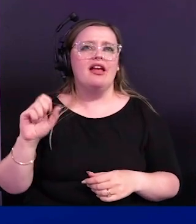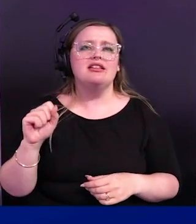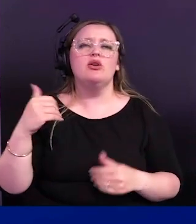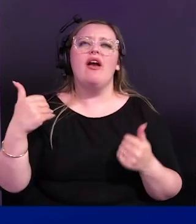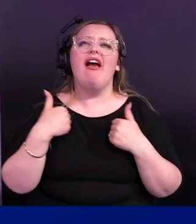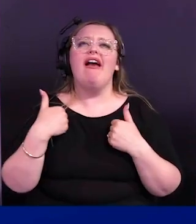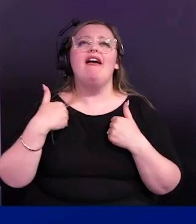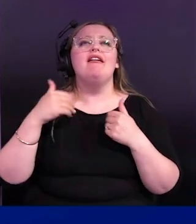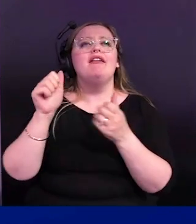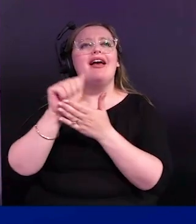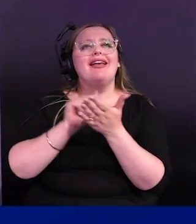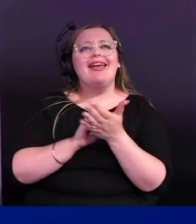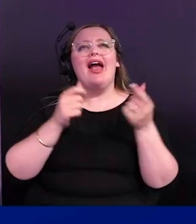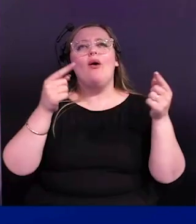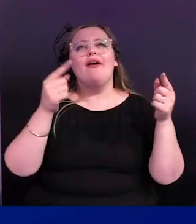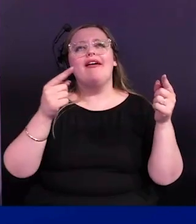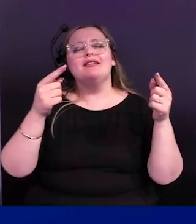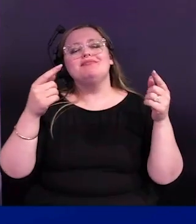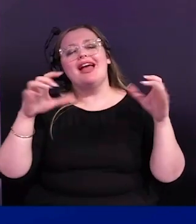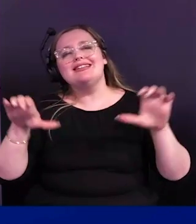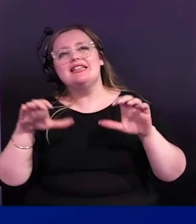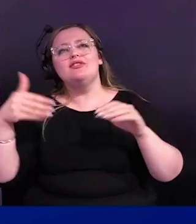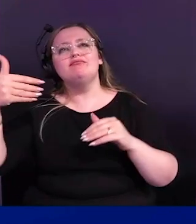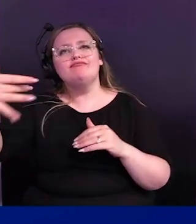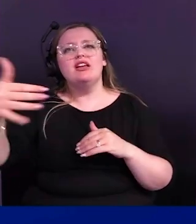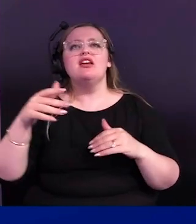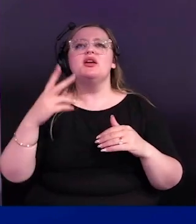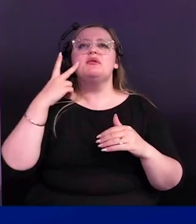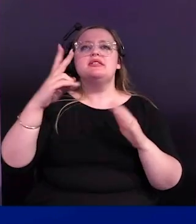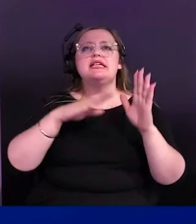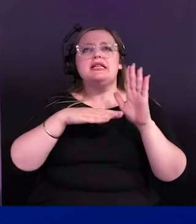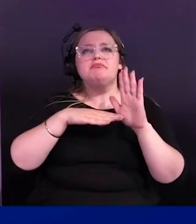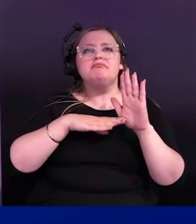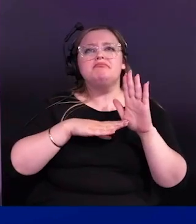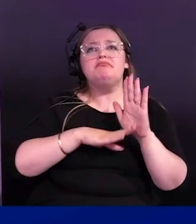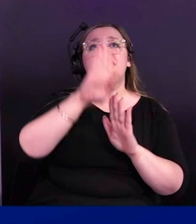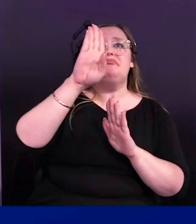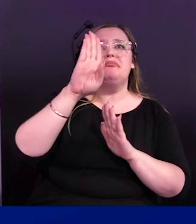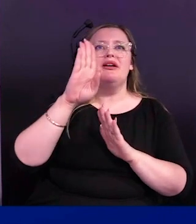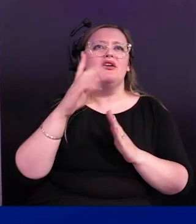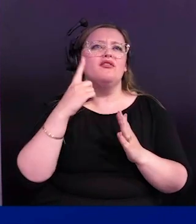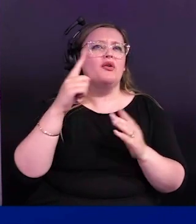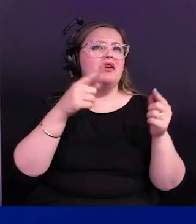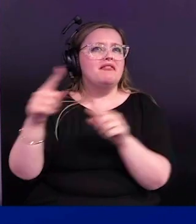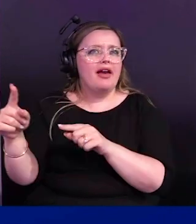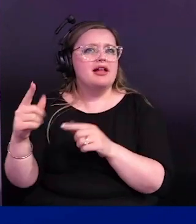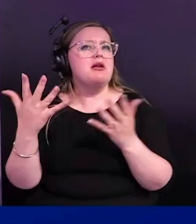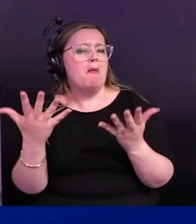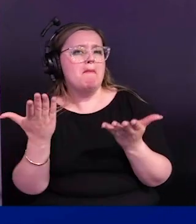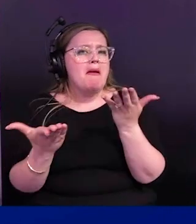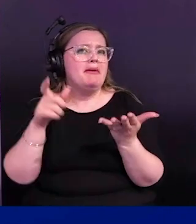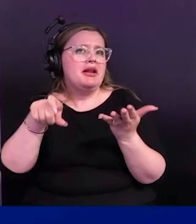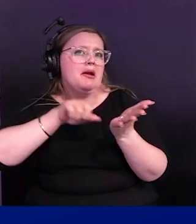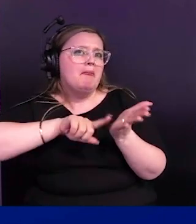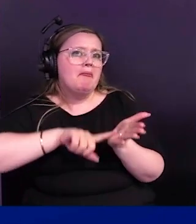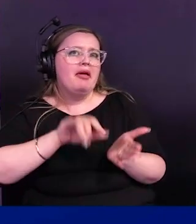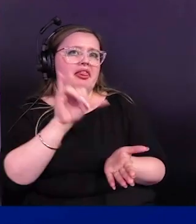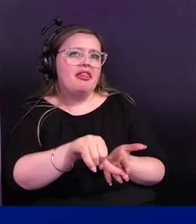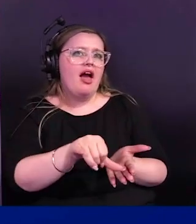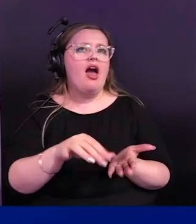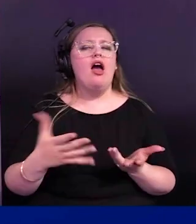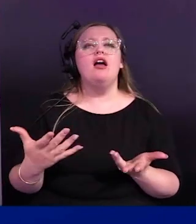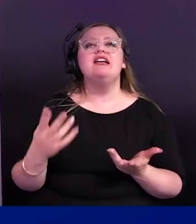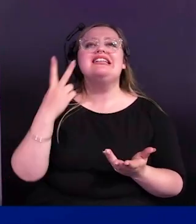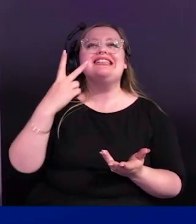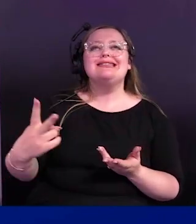We can see we have a little bit of a spike here of read events that occurred. That might be something we'd want to look into and see more. We can see what the top errors that are